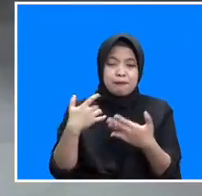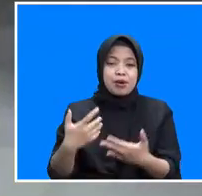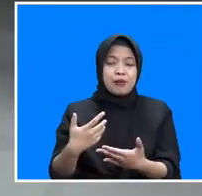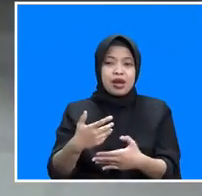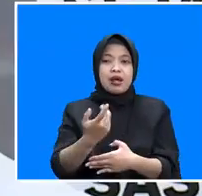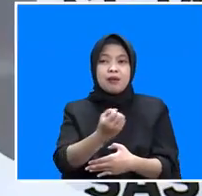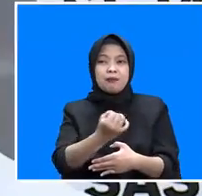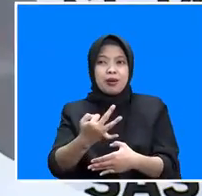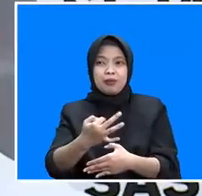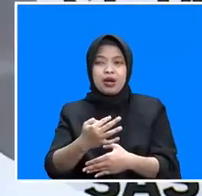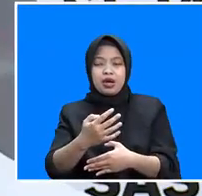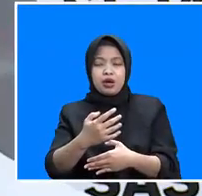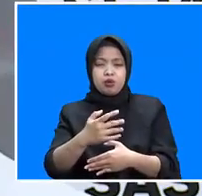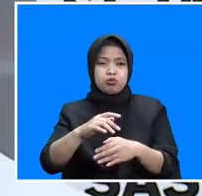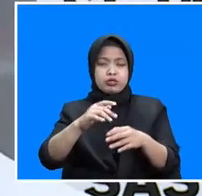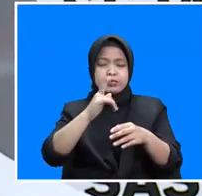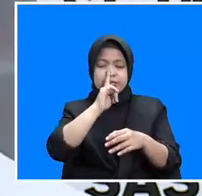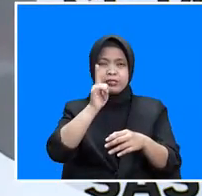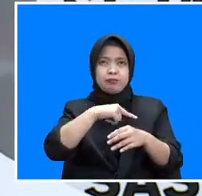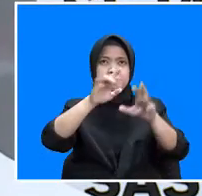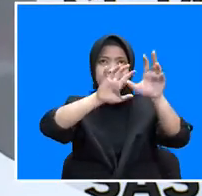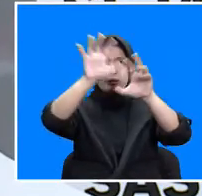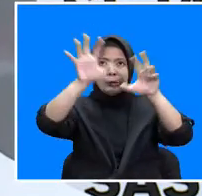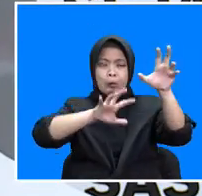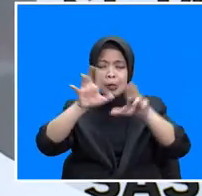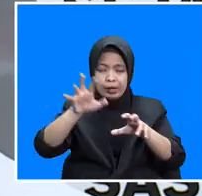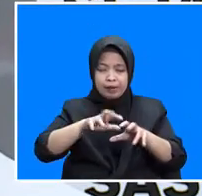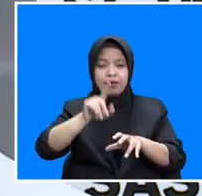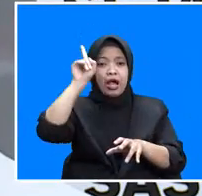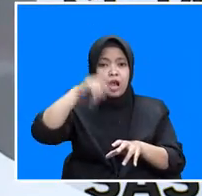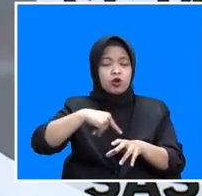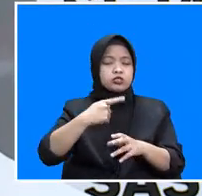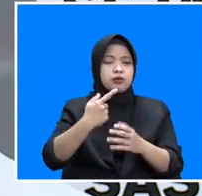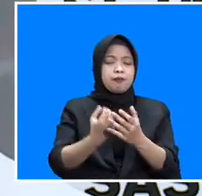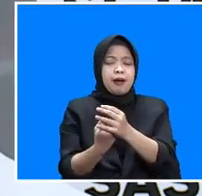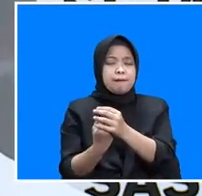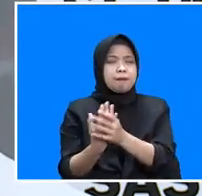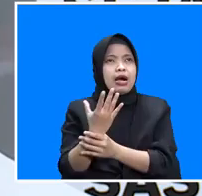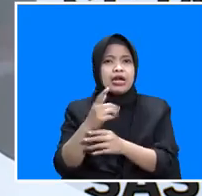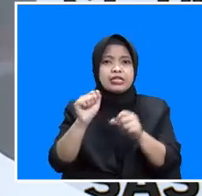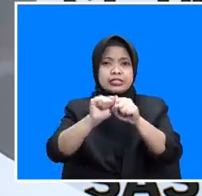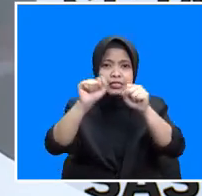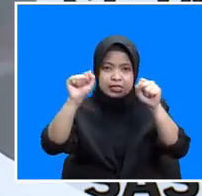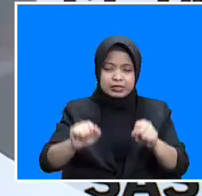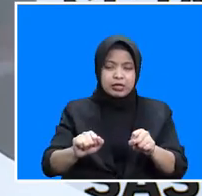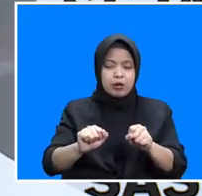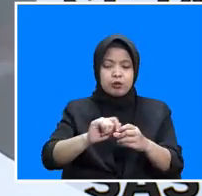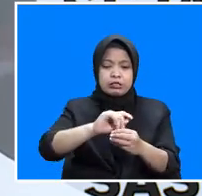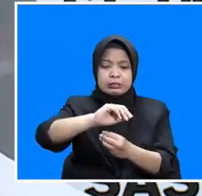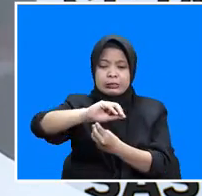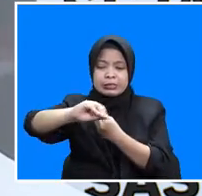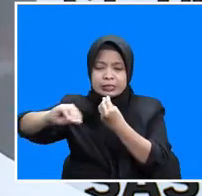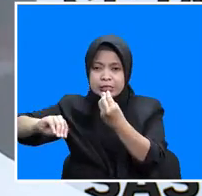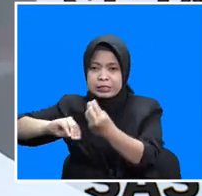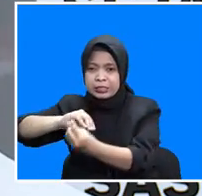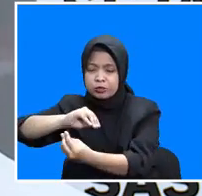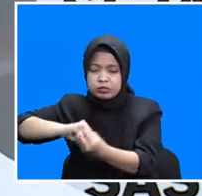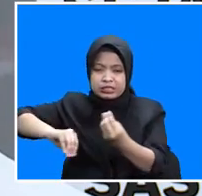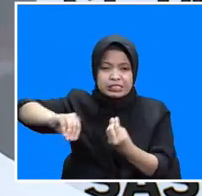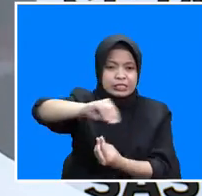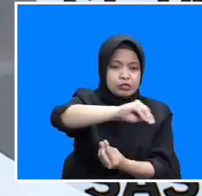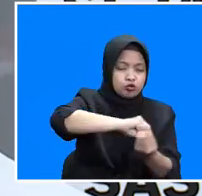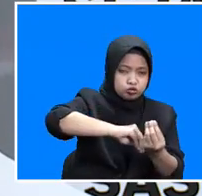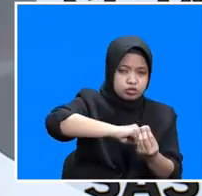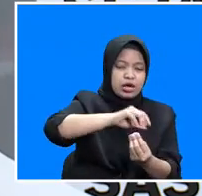also saying that we really need to develop the sort of psychosocial health and well-being of every child going back to